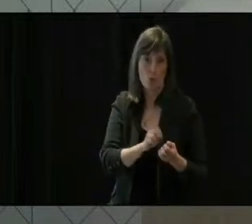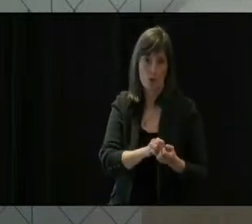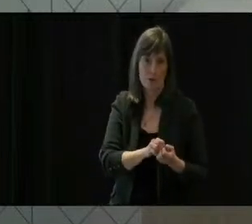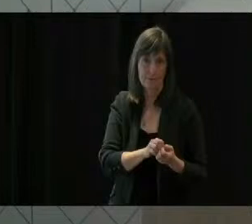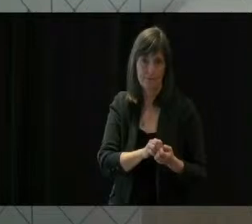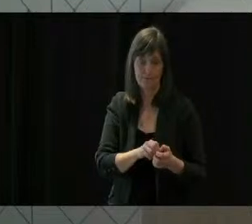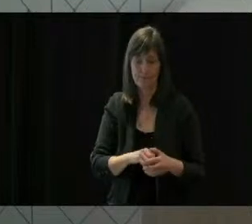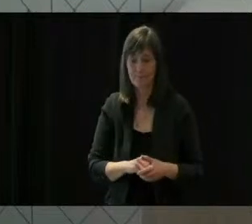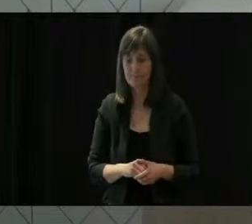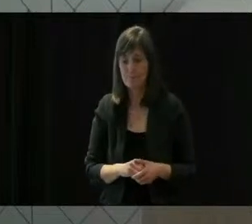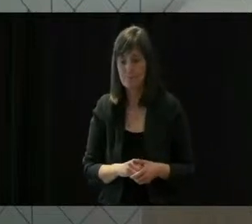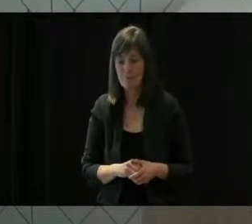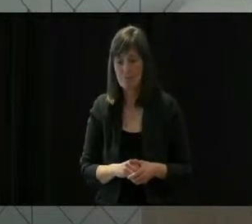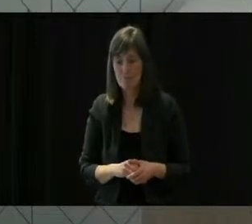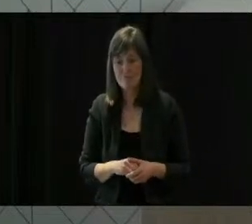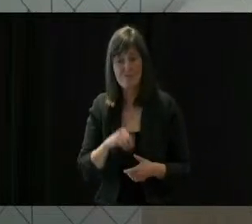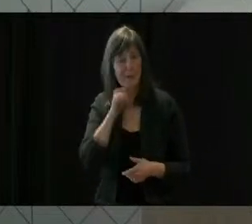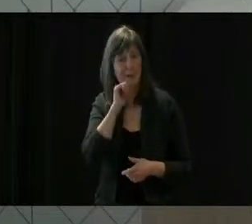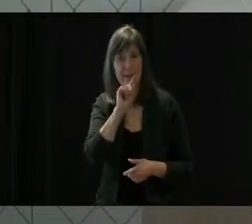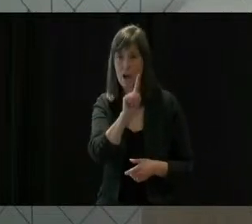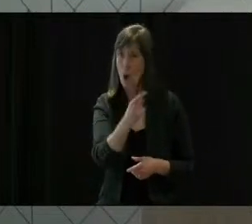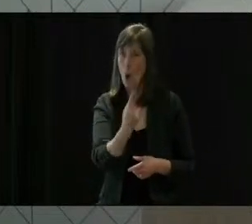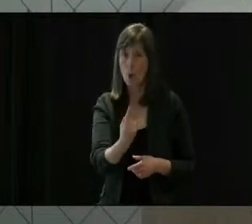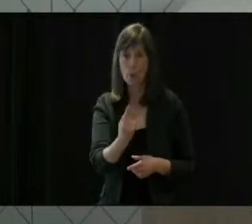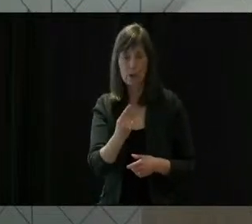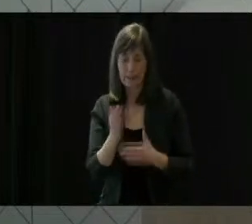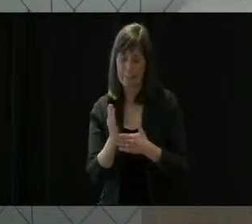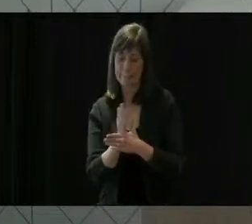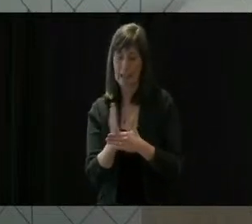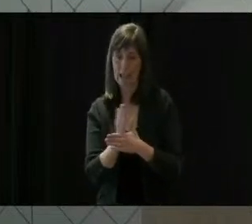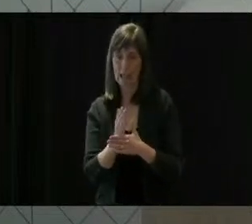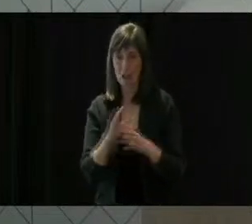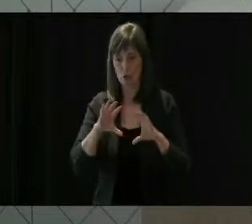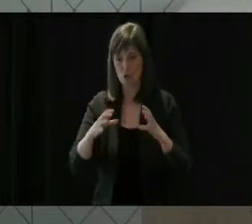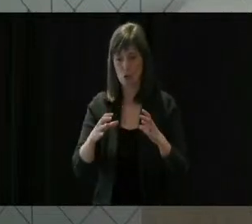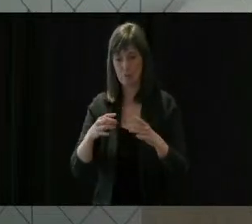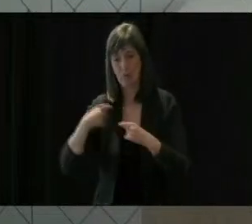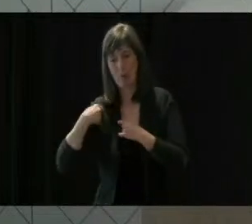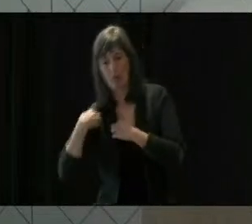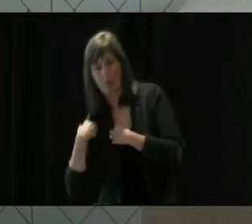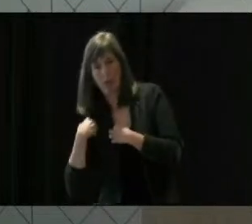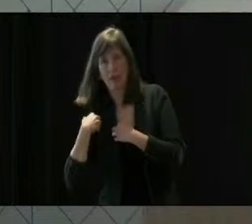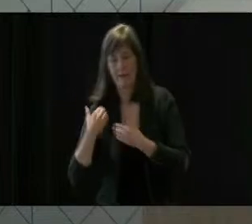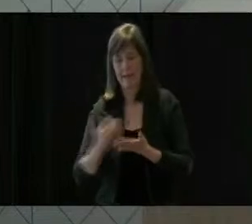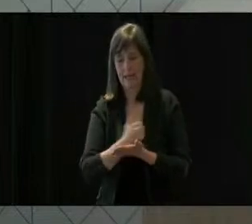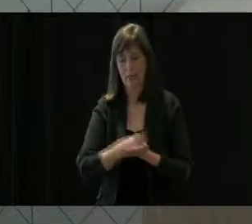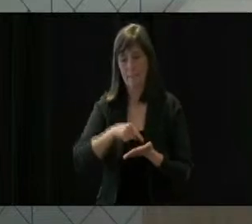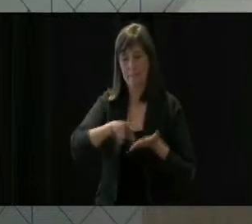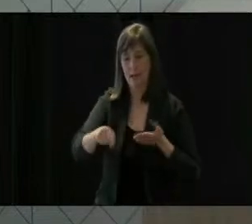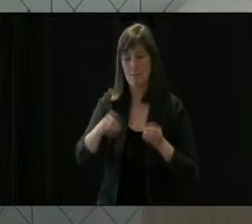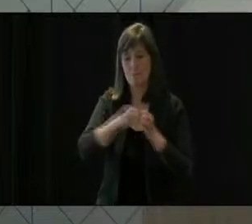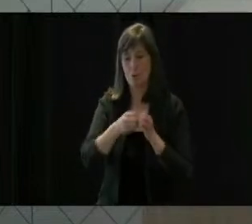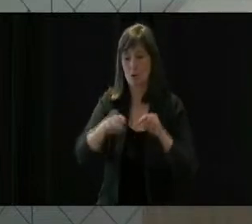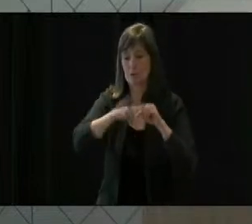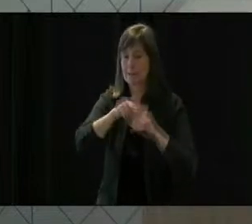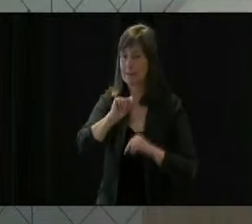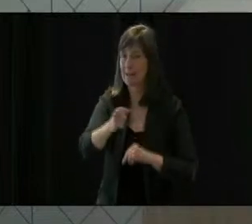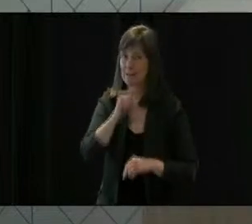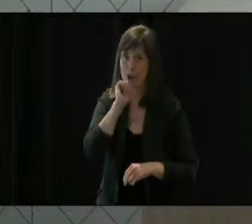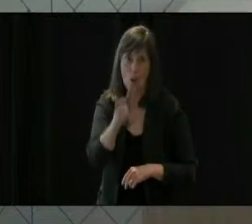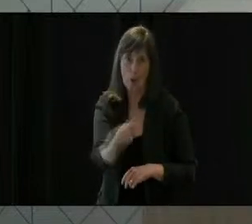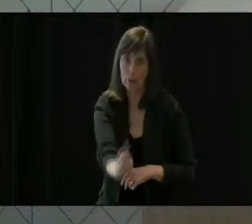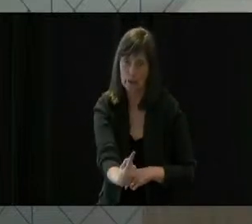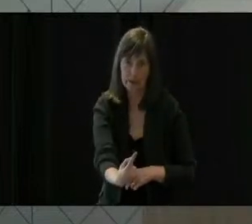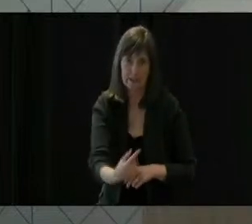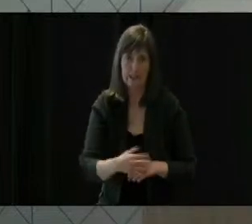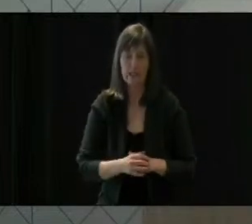and it can't just be on the incomes of the middle class. And that is the reason why we have come up with these